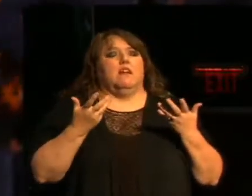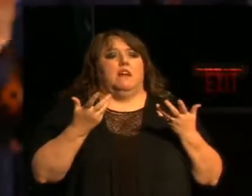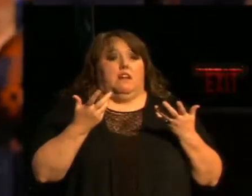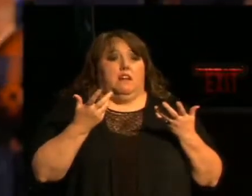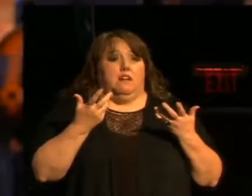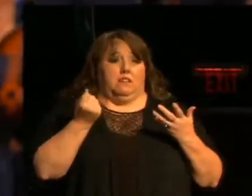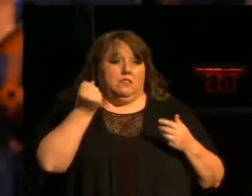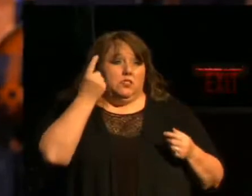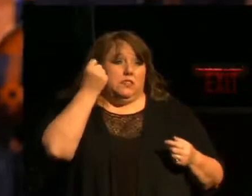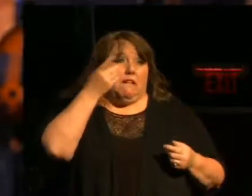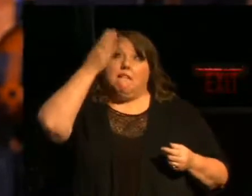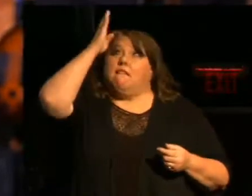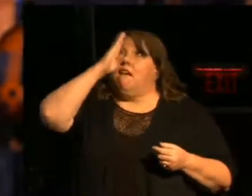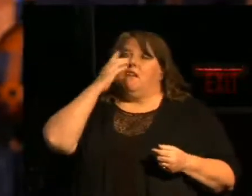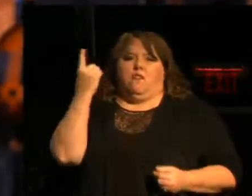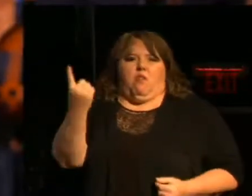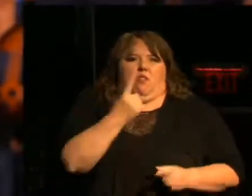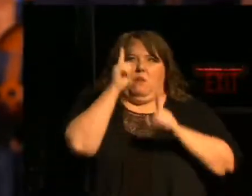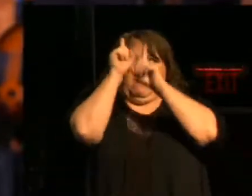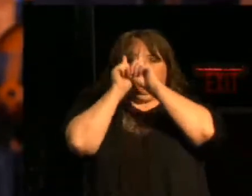If we humble ourselves,